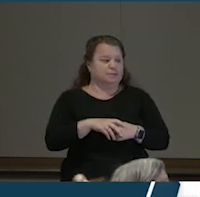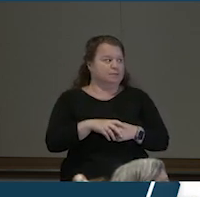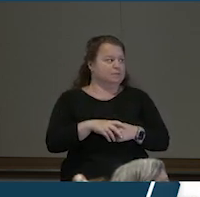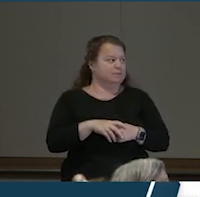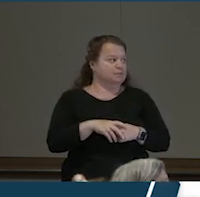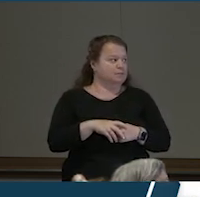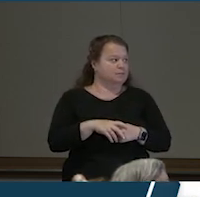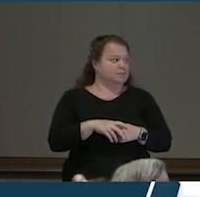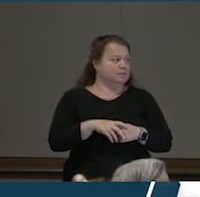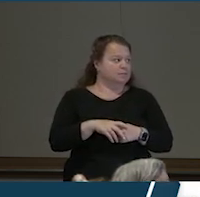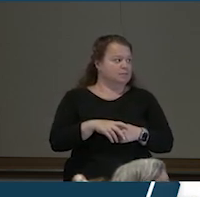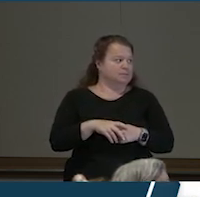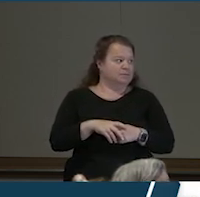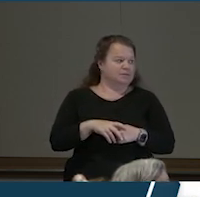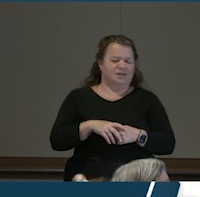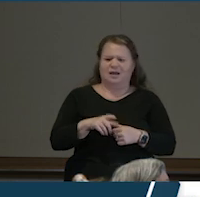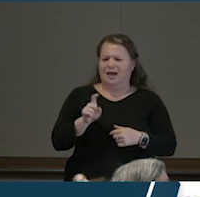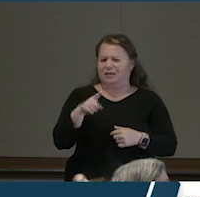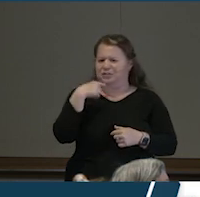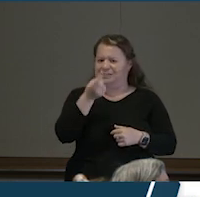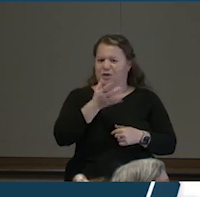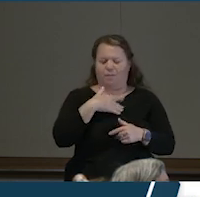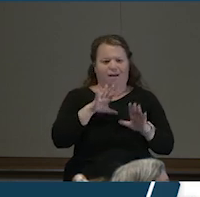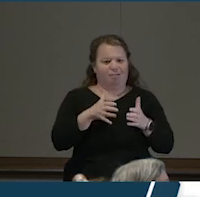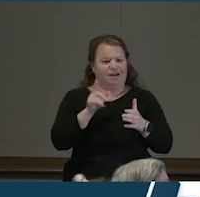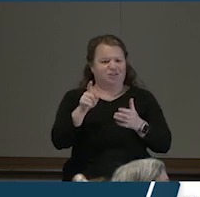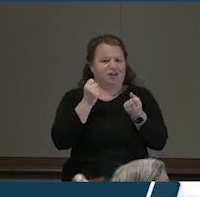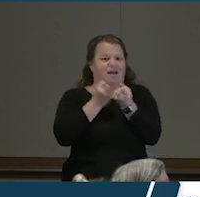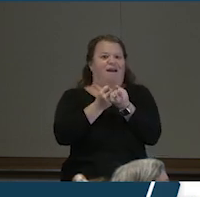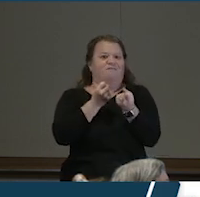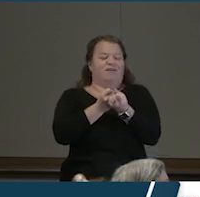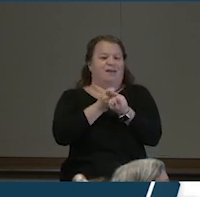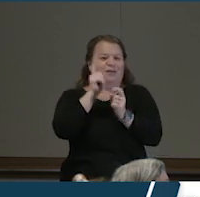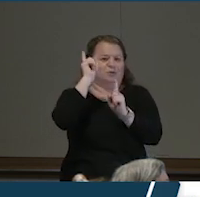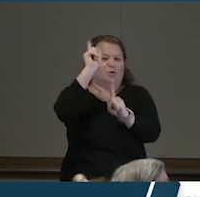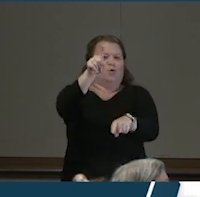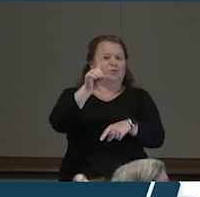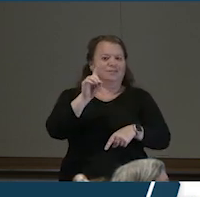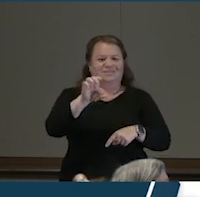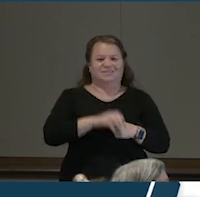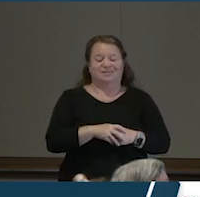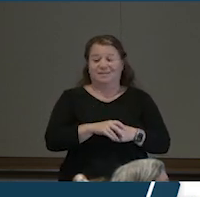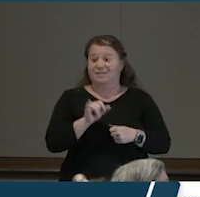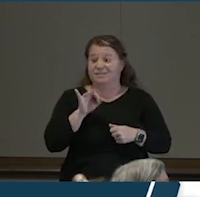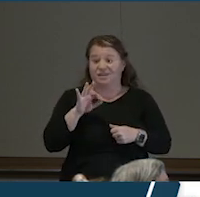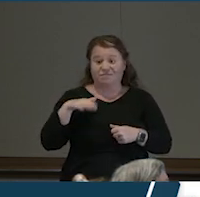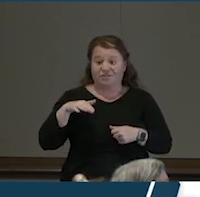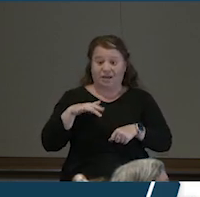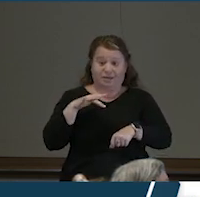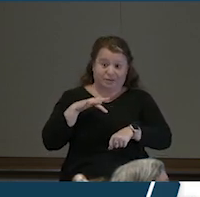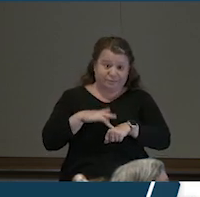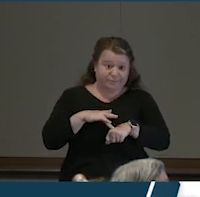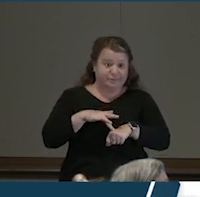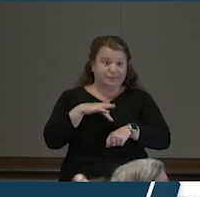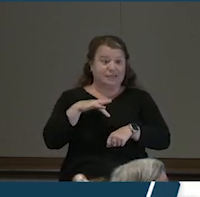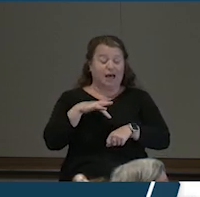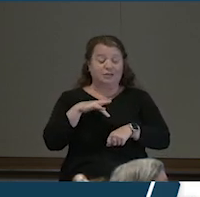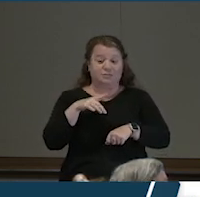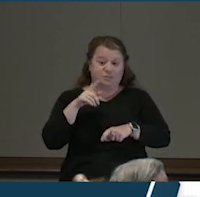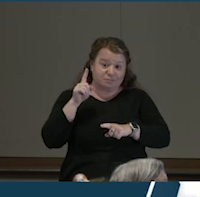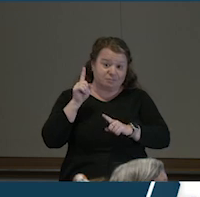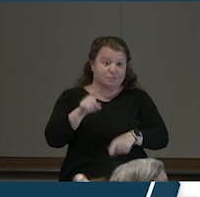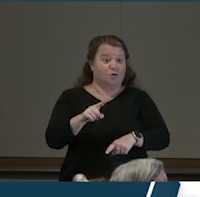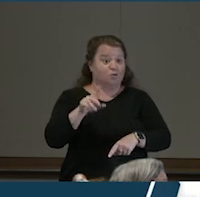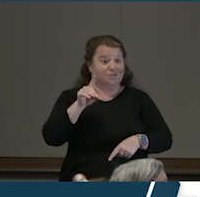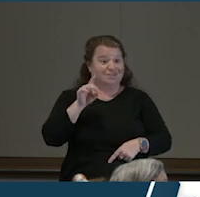love that, actually. I should tell my class they should advocate for that. Because if you haven't been to Washington, like to really go to